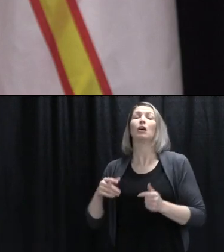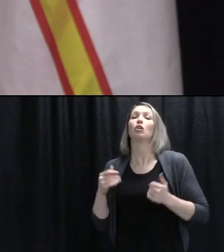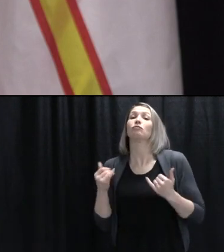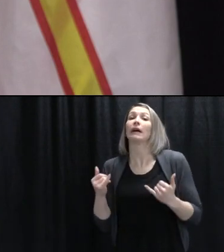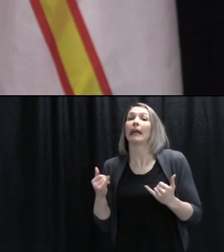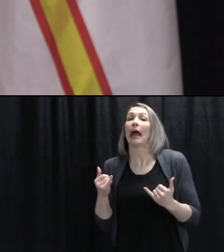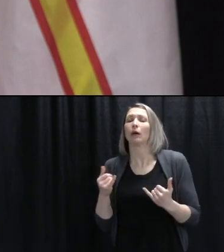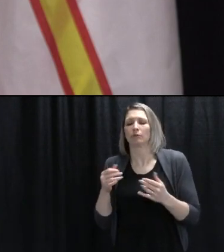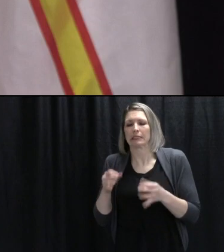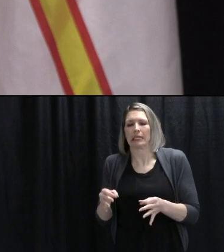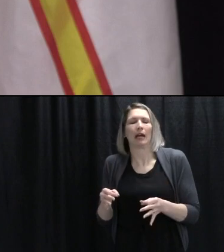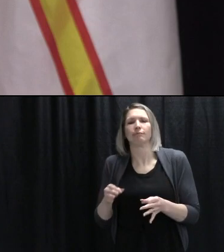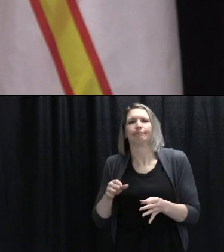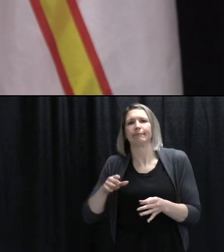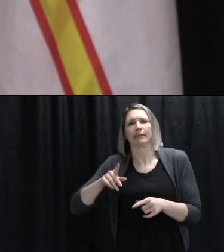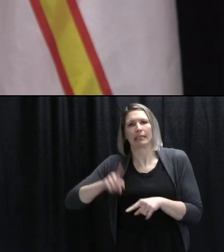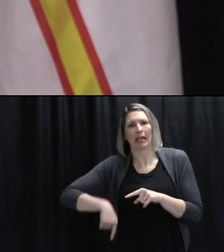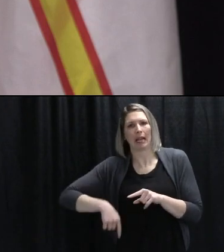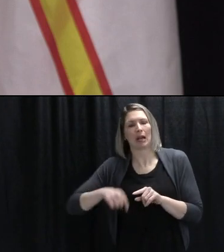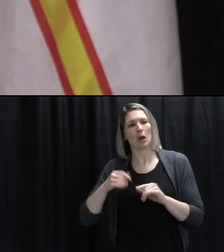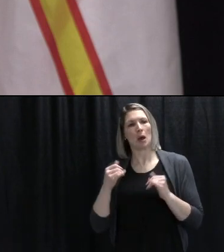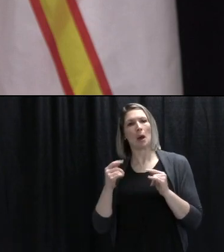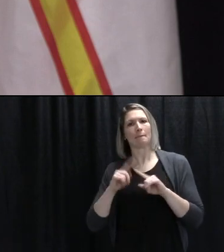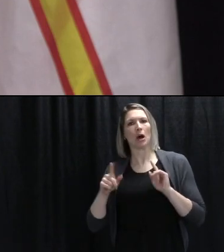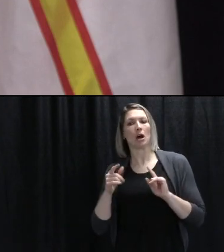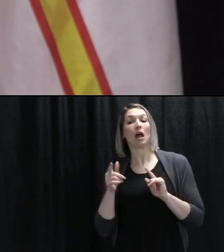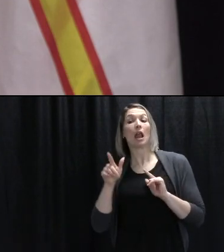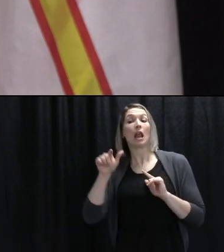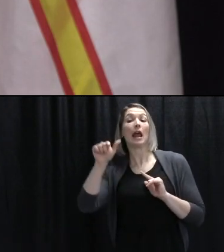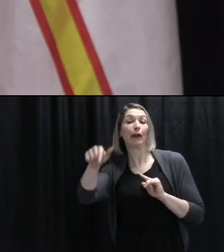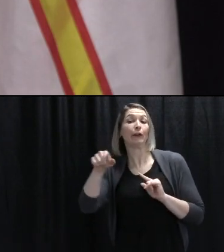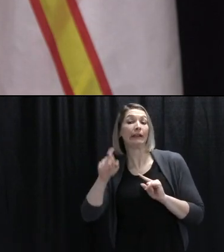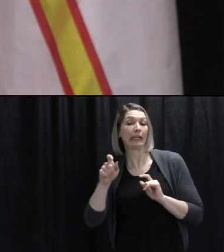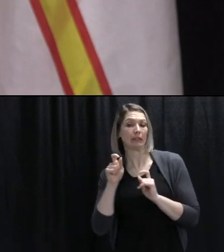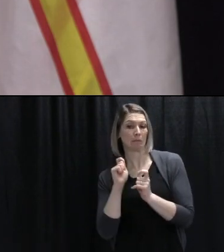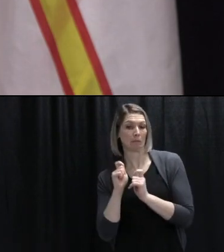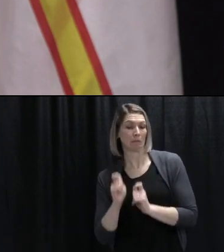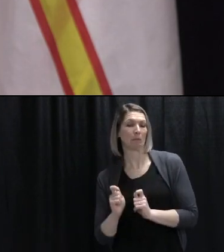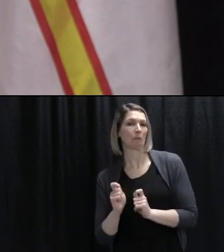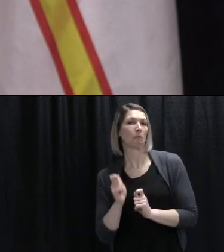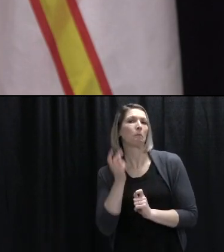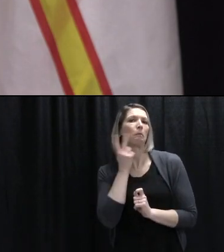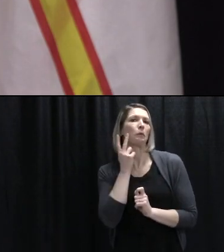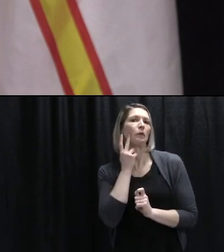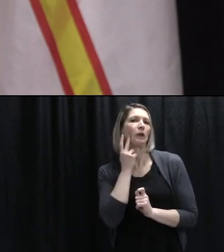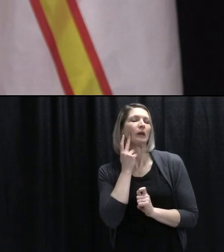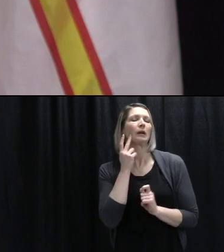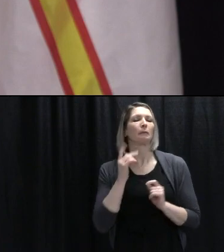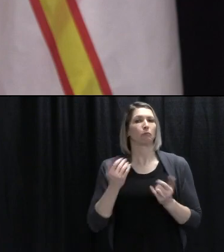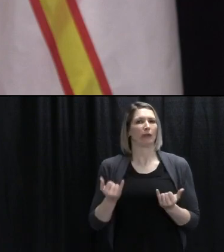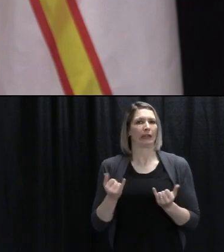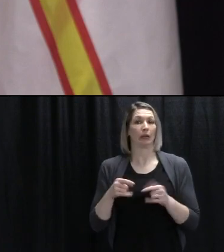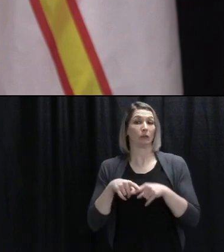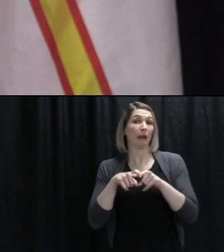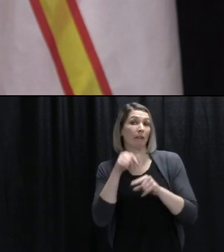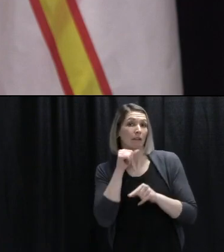not able to do that using the guidelines that the Chief Medical Officer put in place, well, these are things that would be suspended.